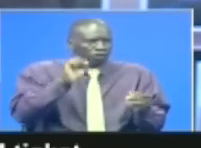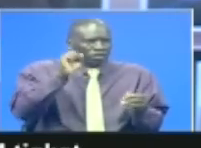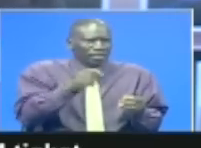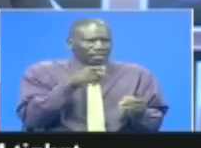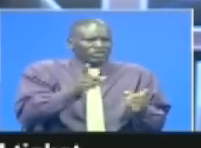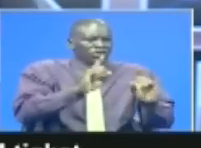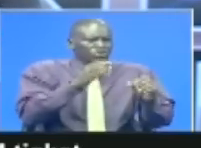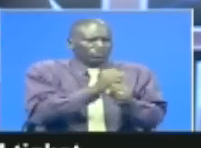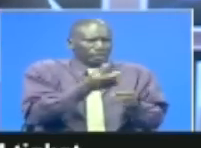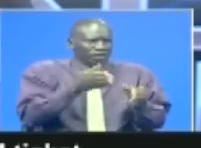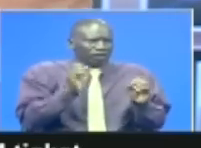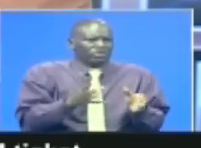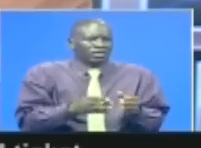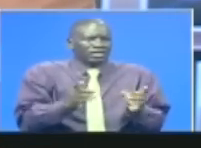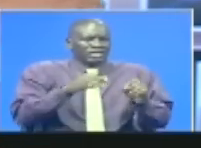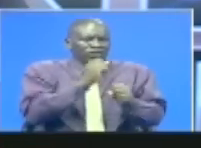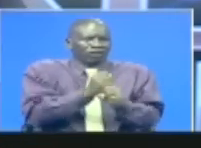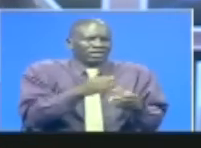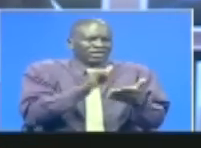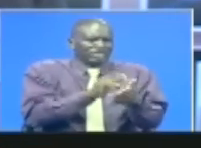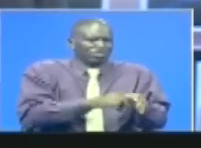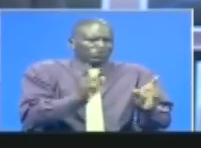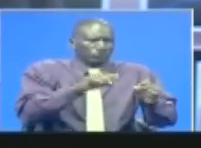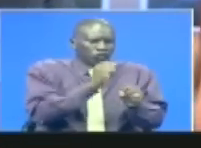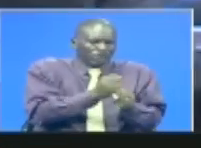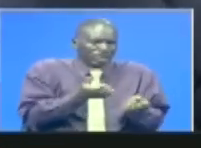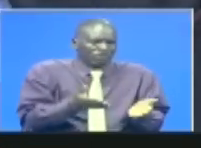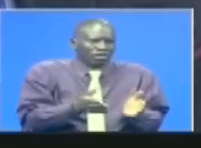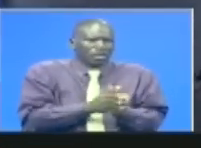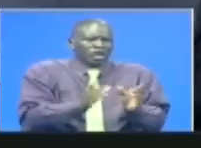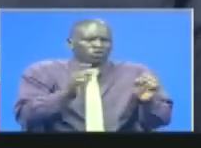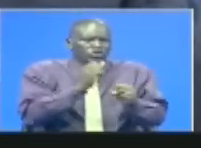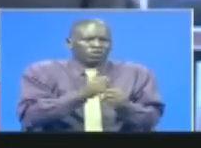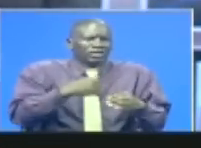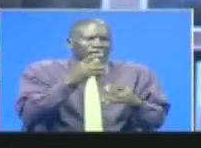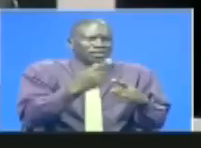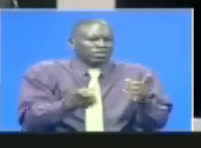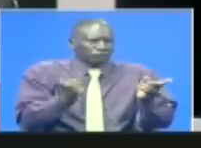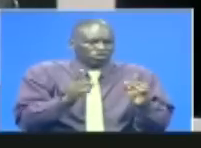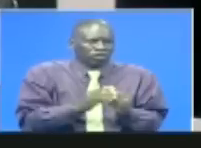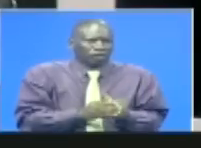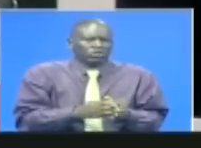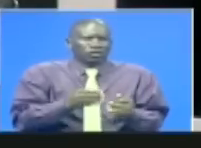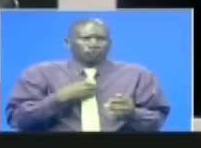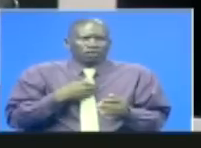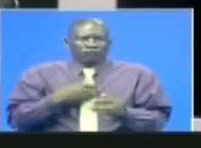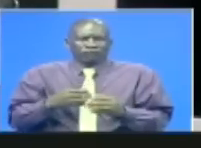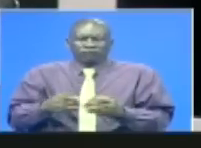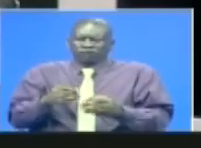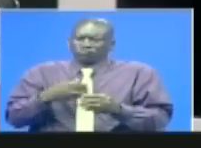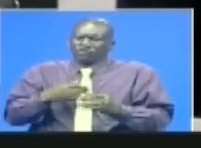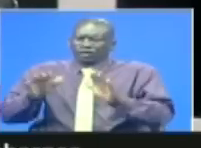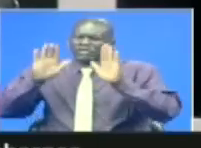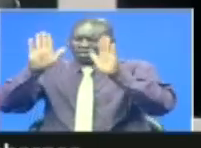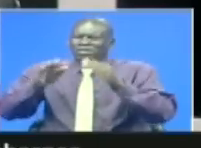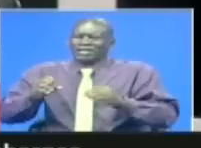not going to work now. It didn't work then. It's not going to work now. It's not going to work next year. You run a very flamboyant campaign. It